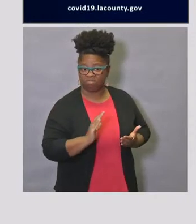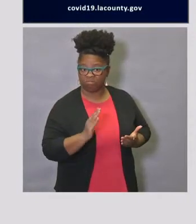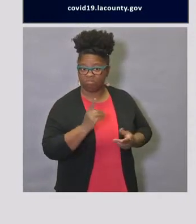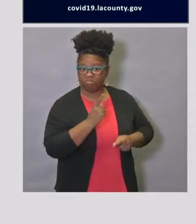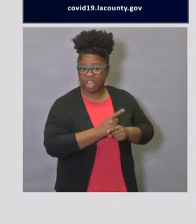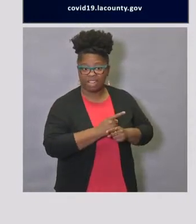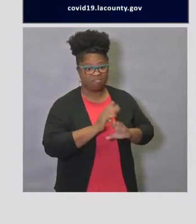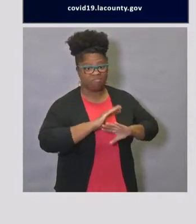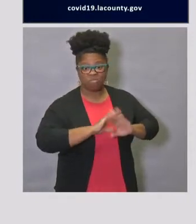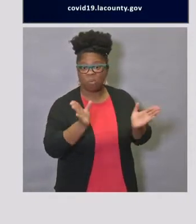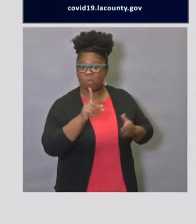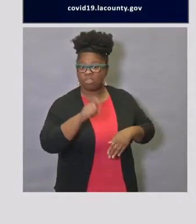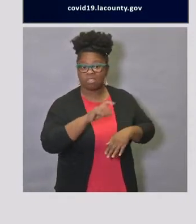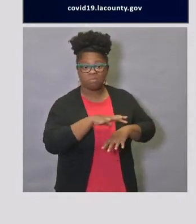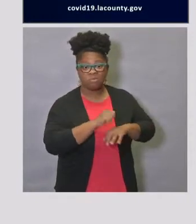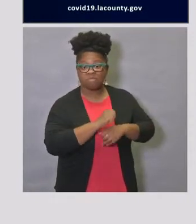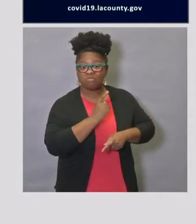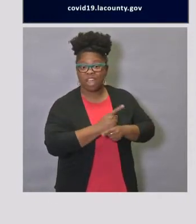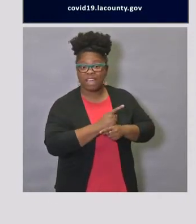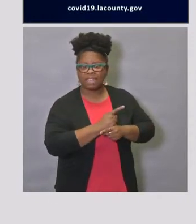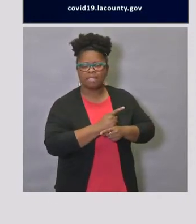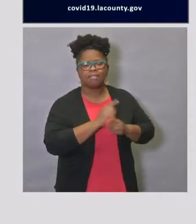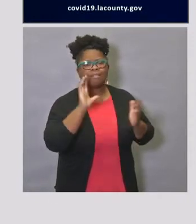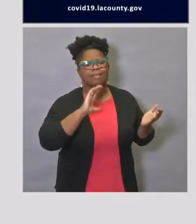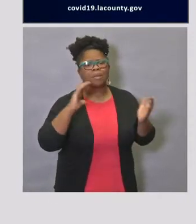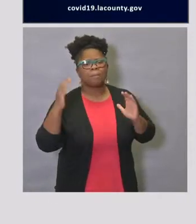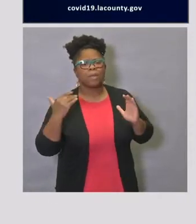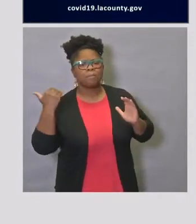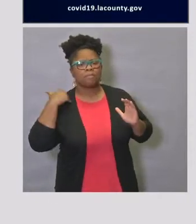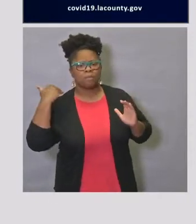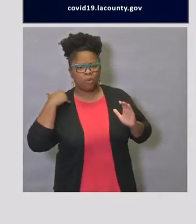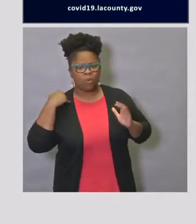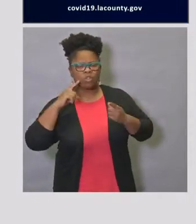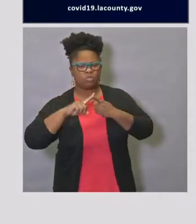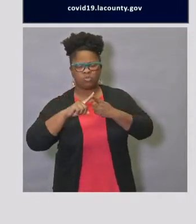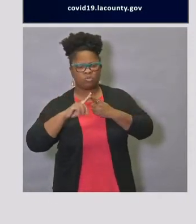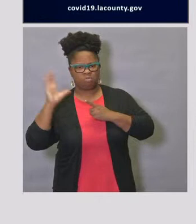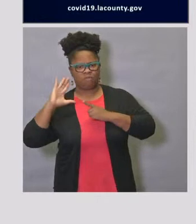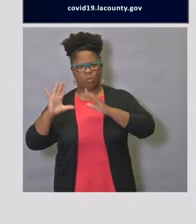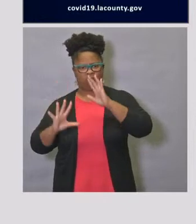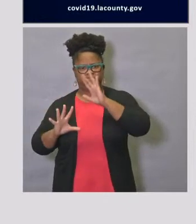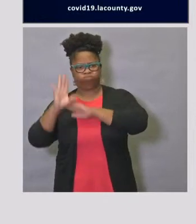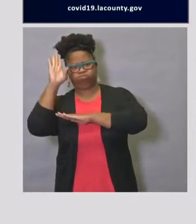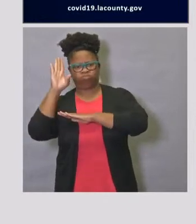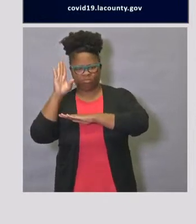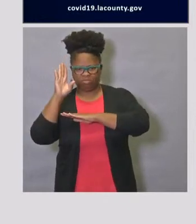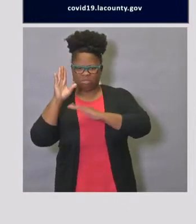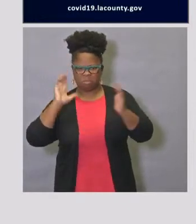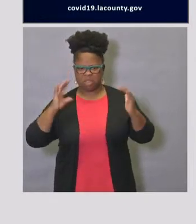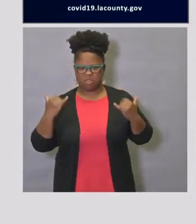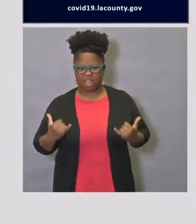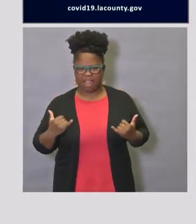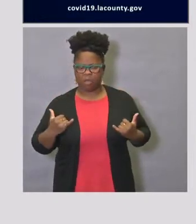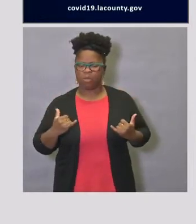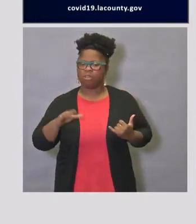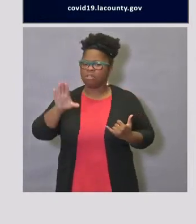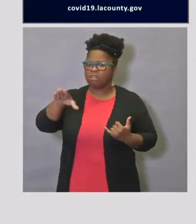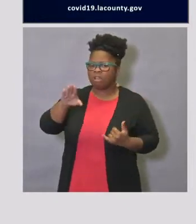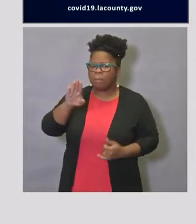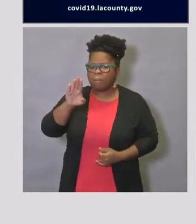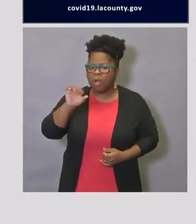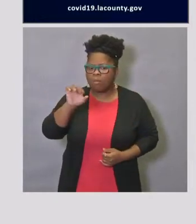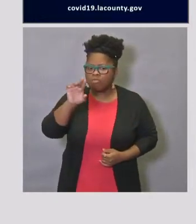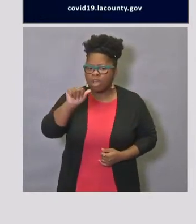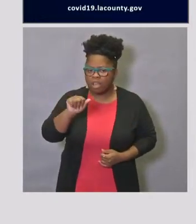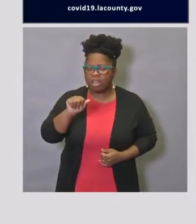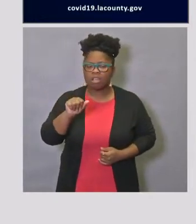appointments are no longer necessary. How does it compare to the peak of the surge? And then for Barbara, I'm wondering if the county is planning to adjust